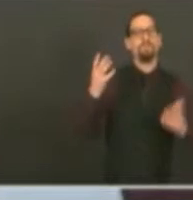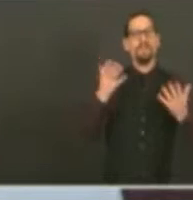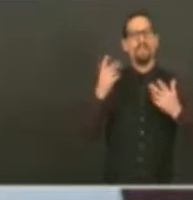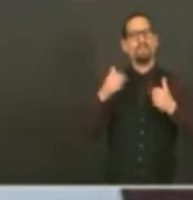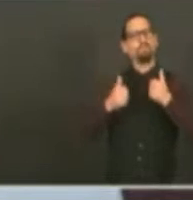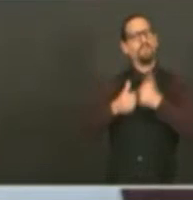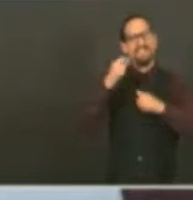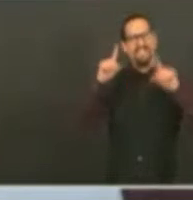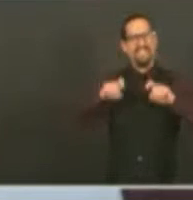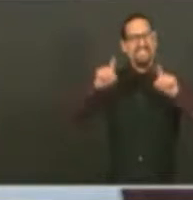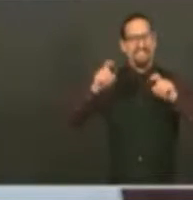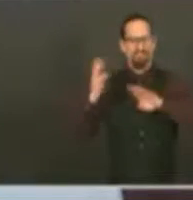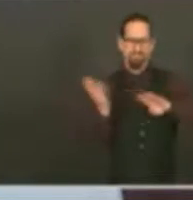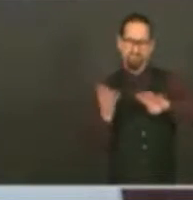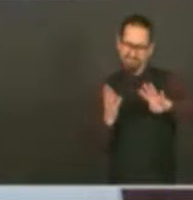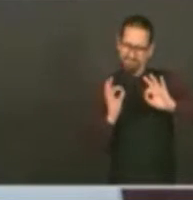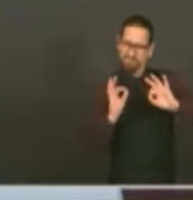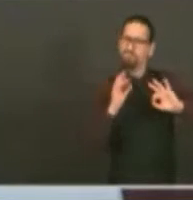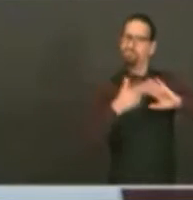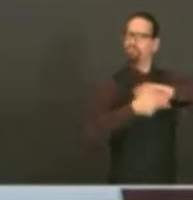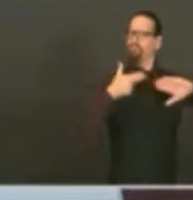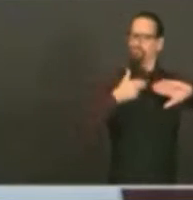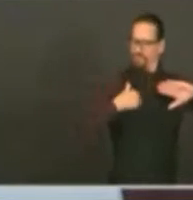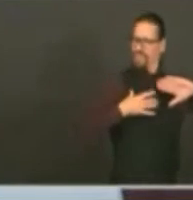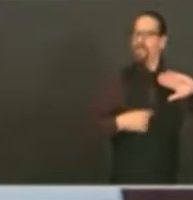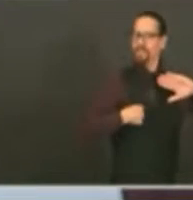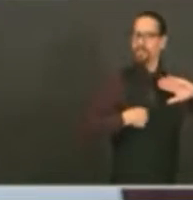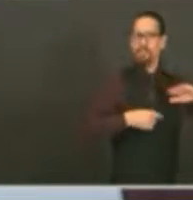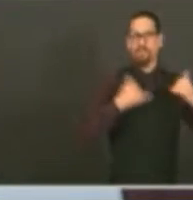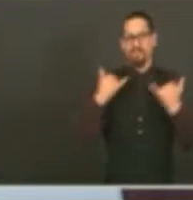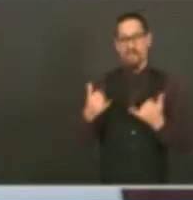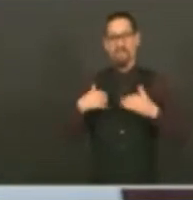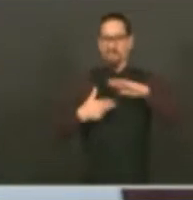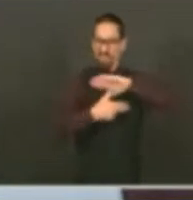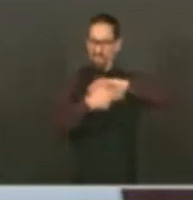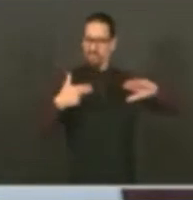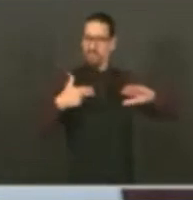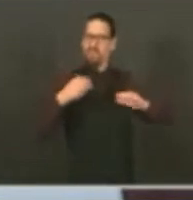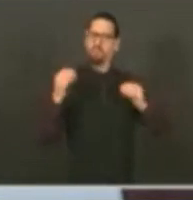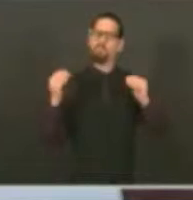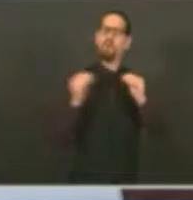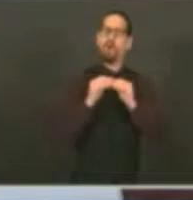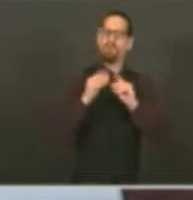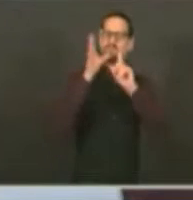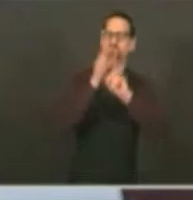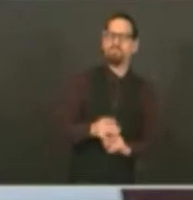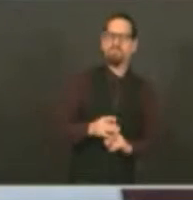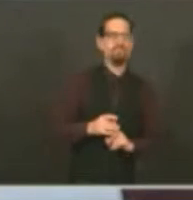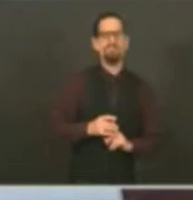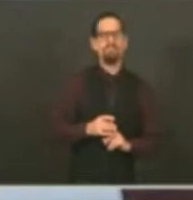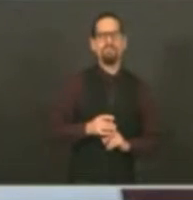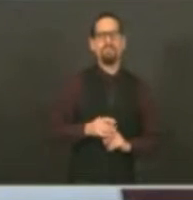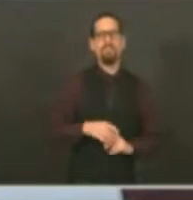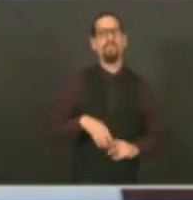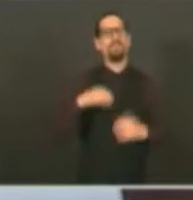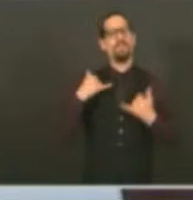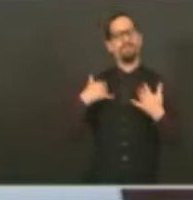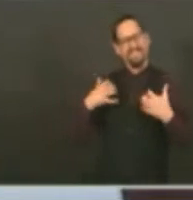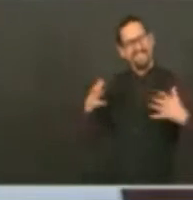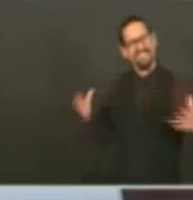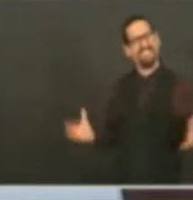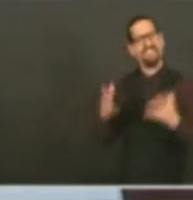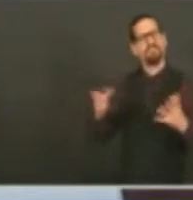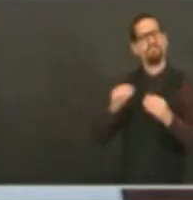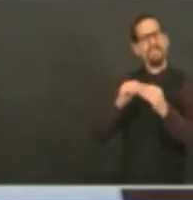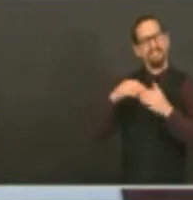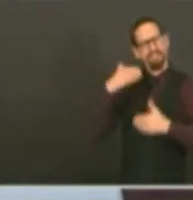of multi-generational homes, and we are an older population with a lot of more folks per capita